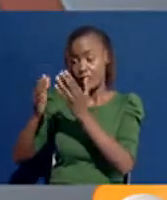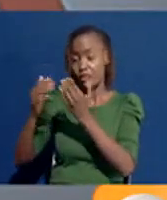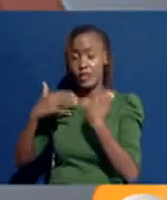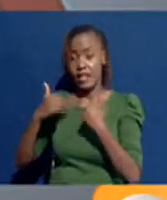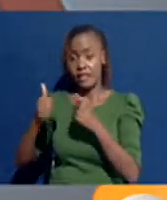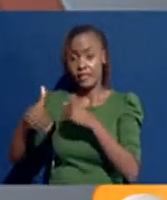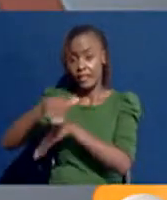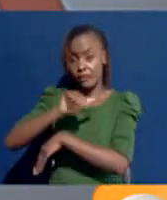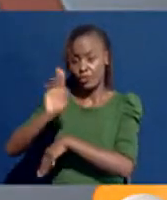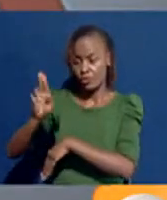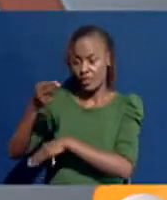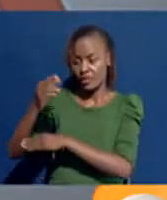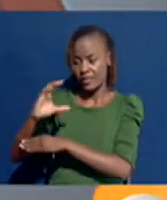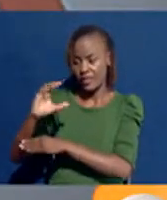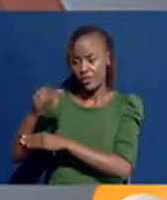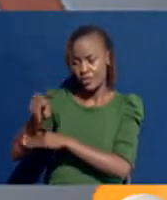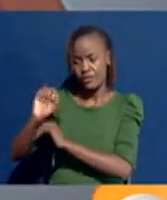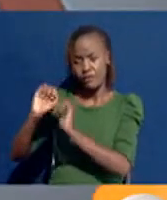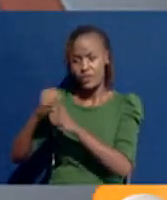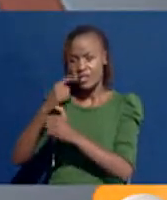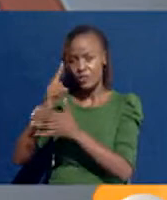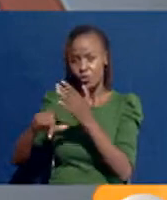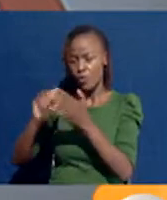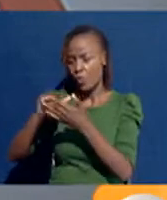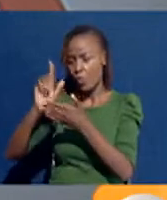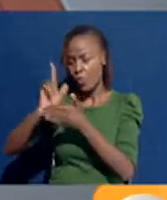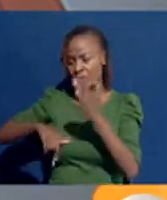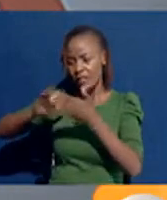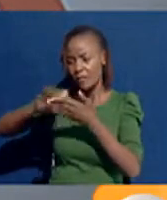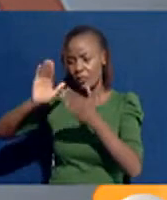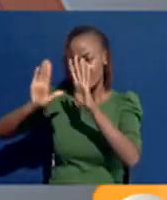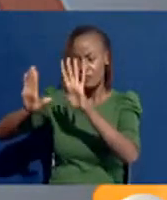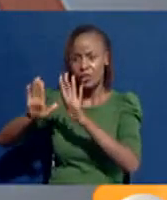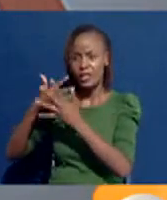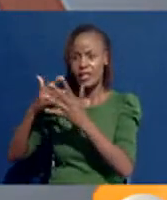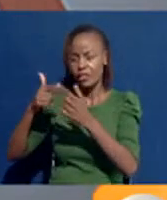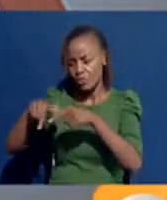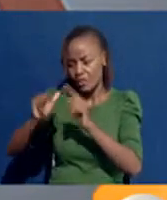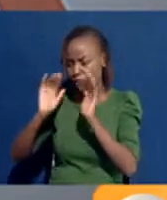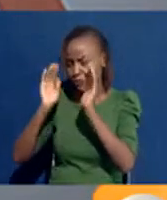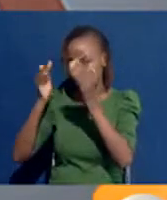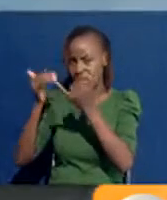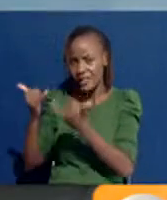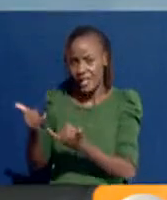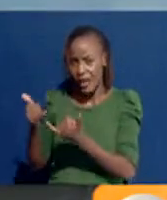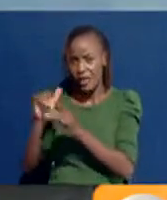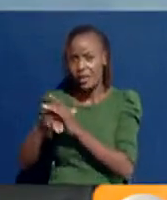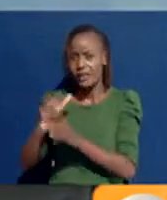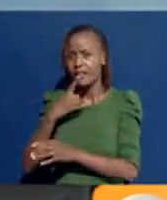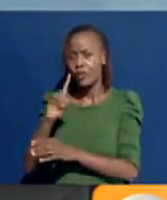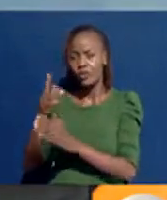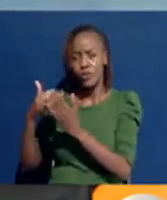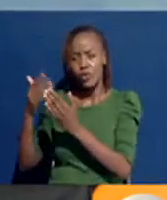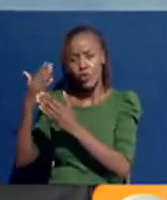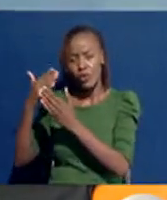UHC. What would you say has been some of the key things that you're focusing on at the Nairobi Hospital in this